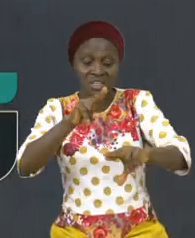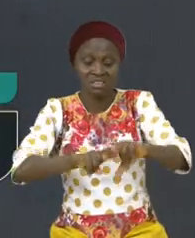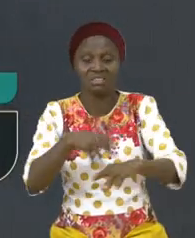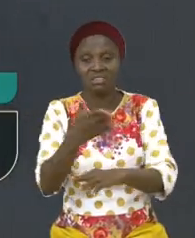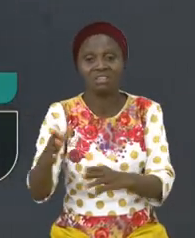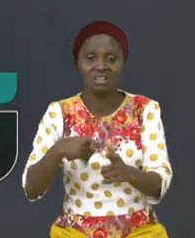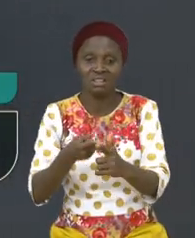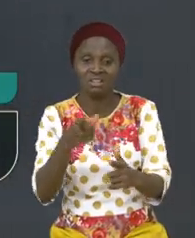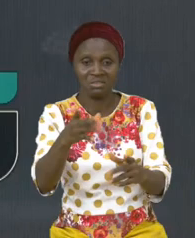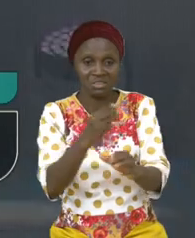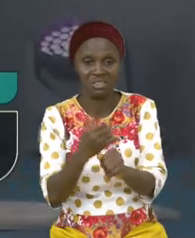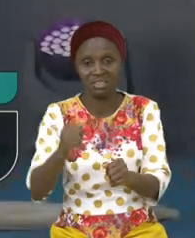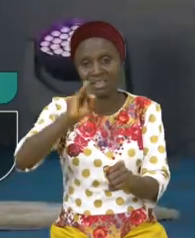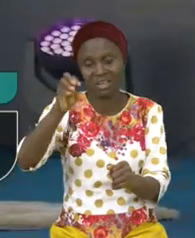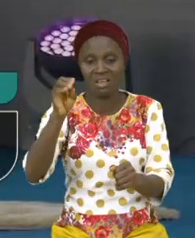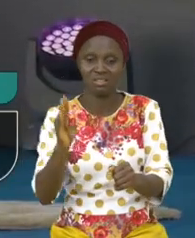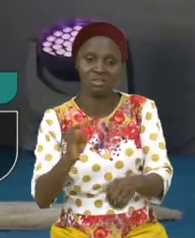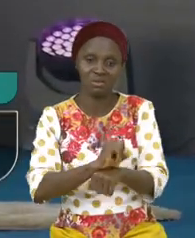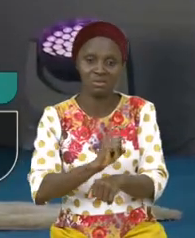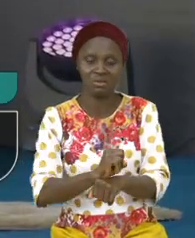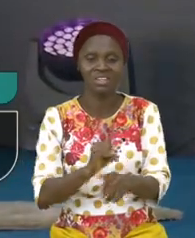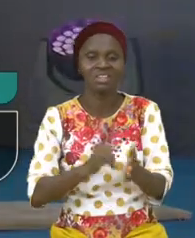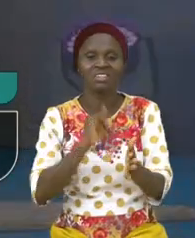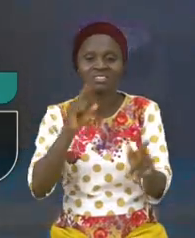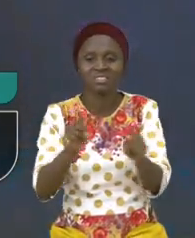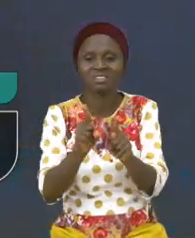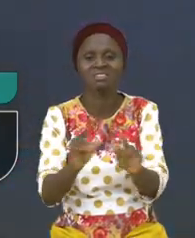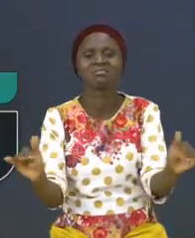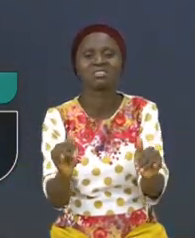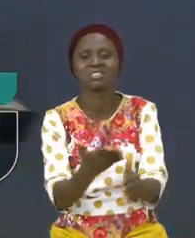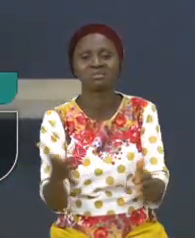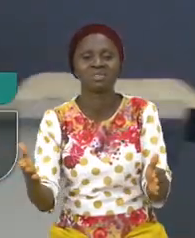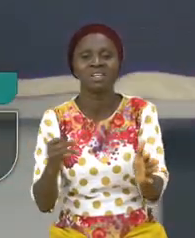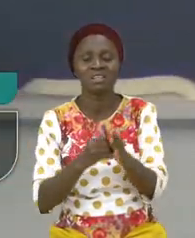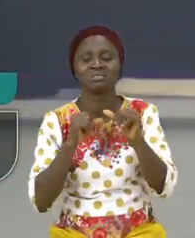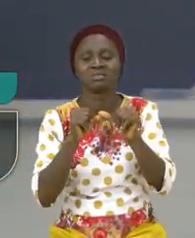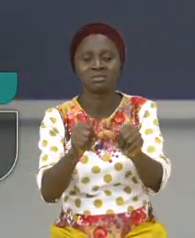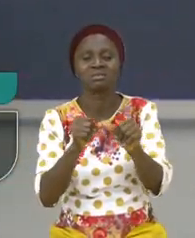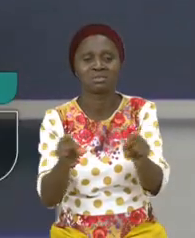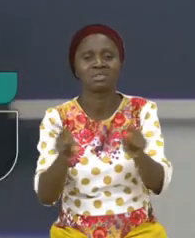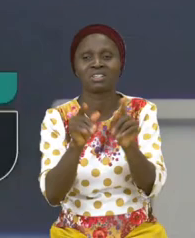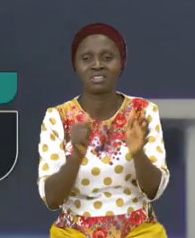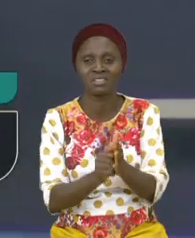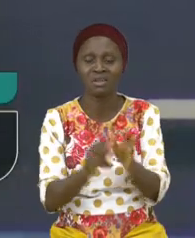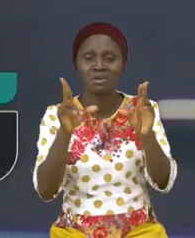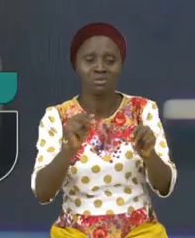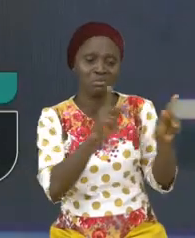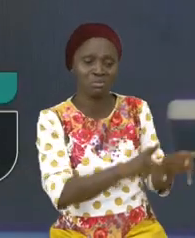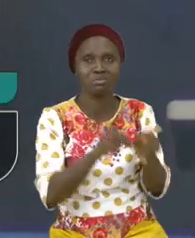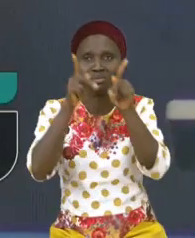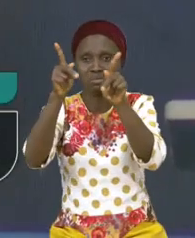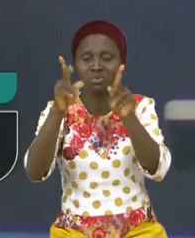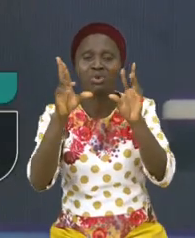like the same thing. They just say, okay, pass him on. Is there in the profession? No promotion. And